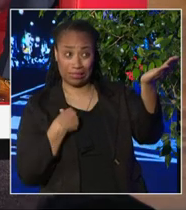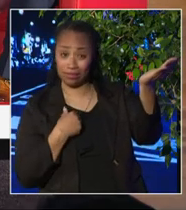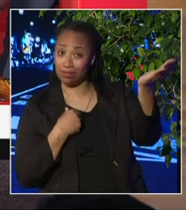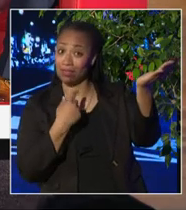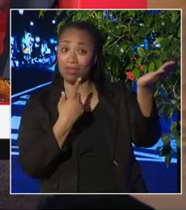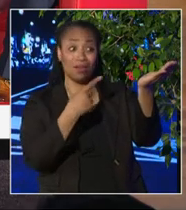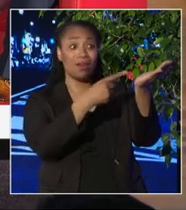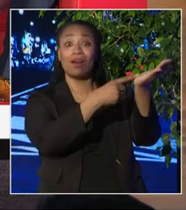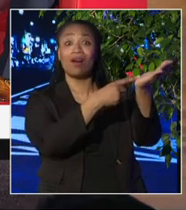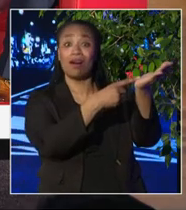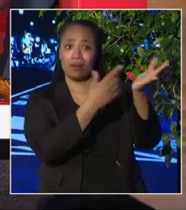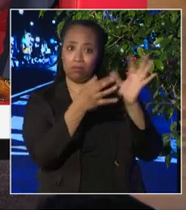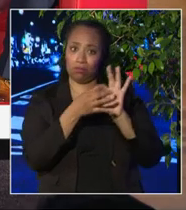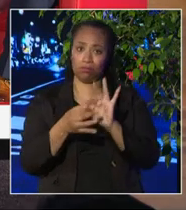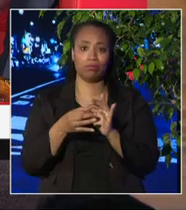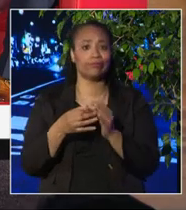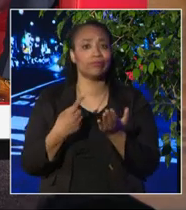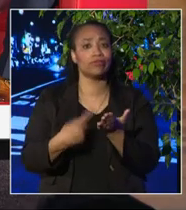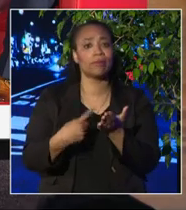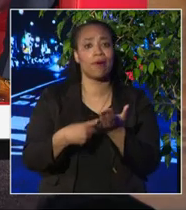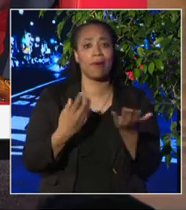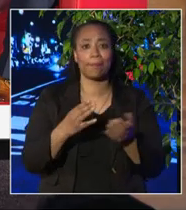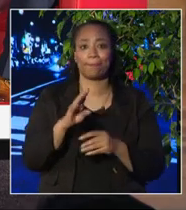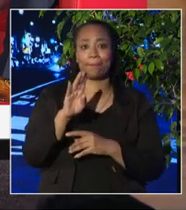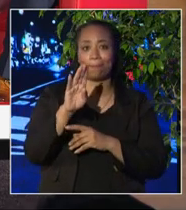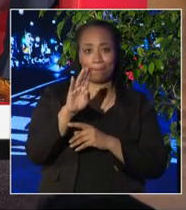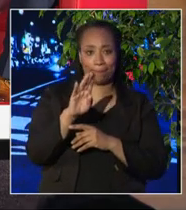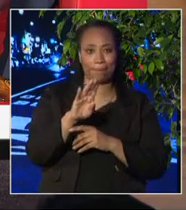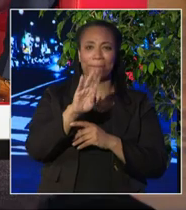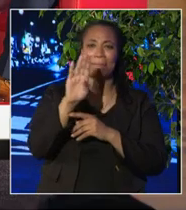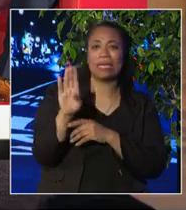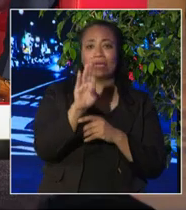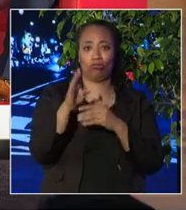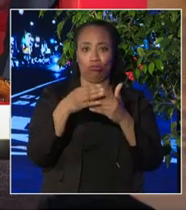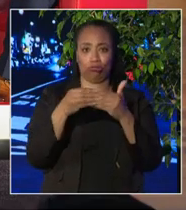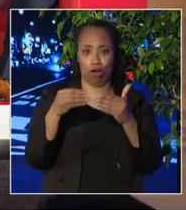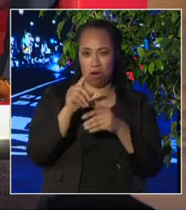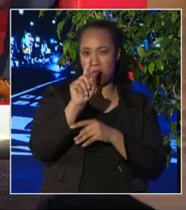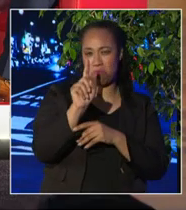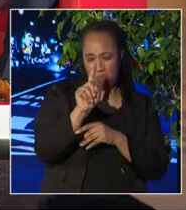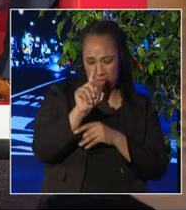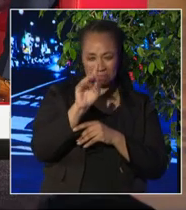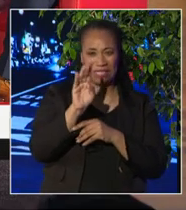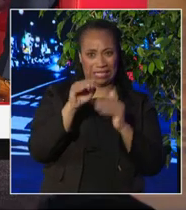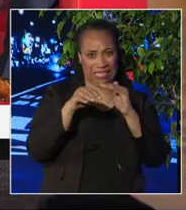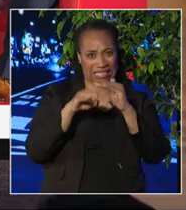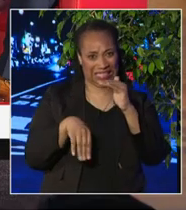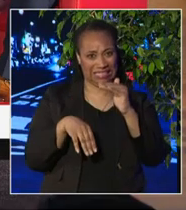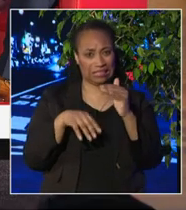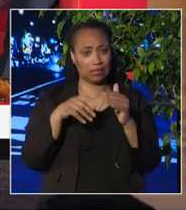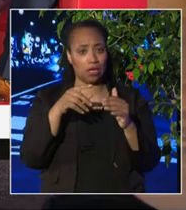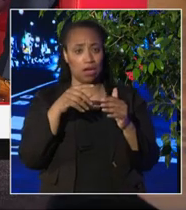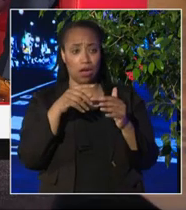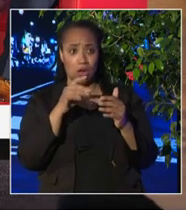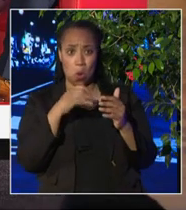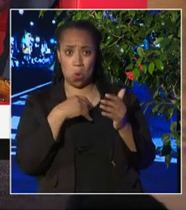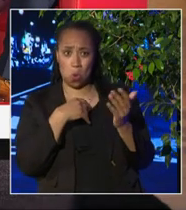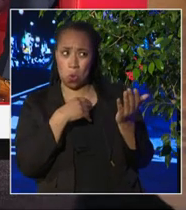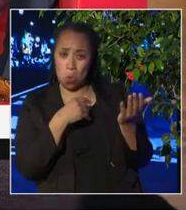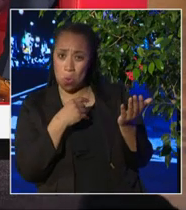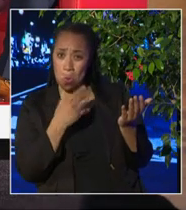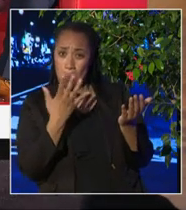billion less over 4 years or $300 million less, you will continue to see bold investments in how we